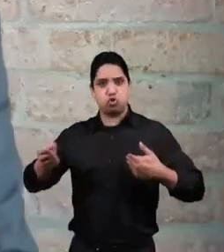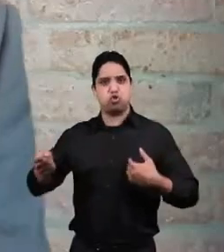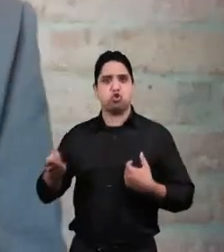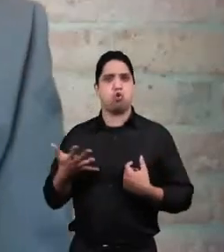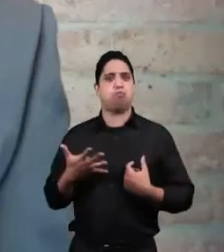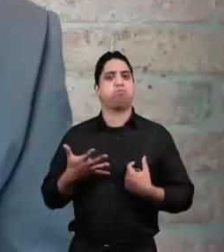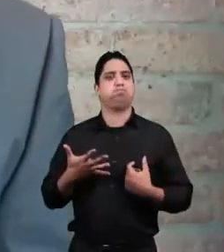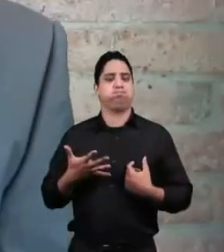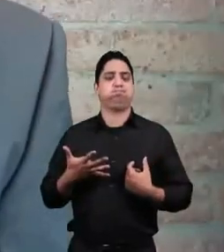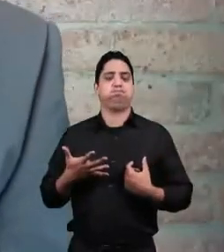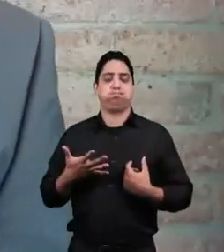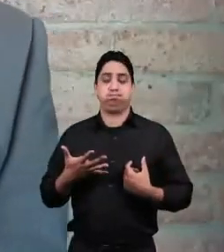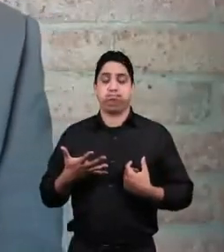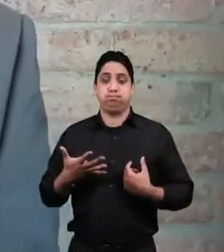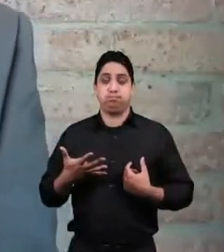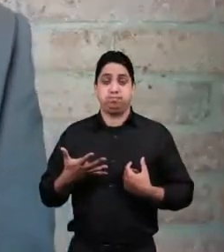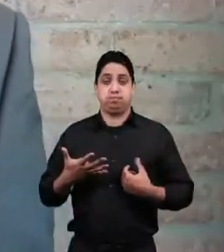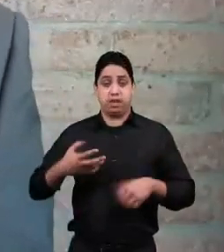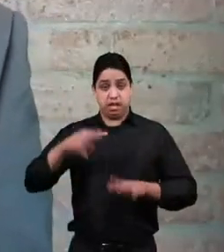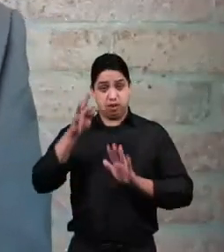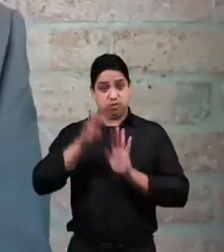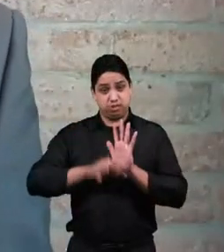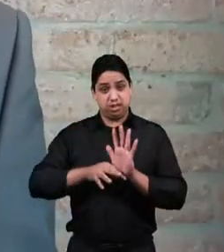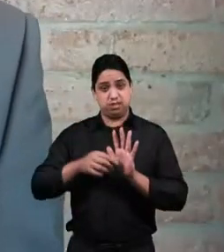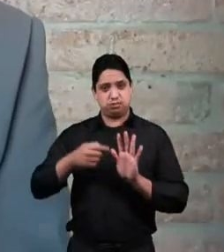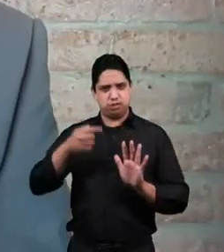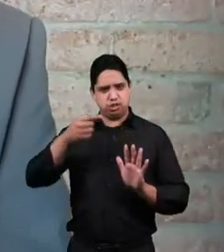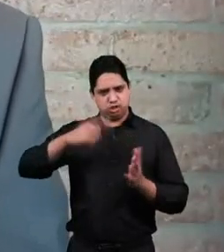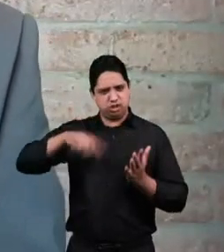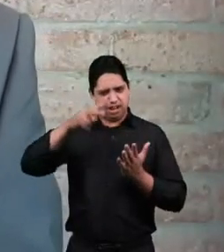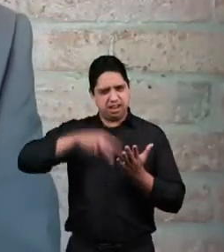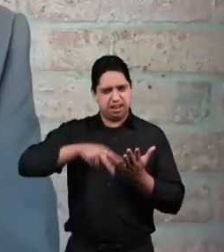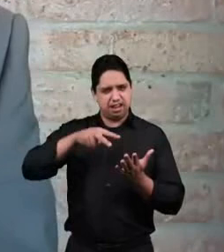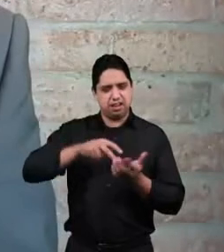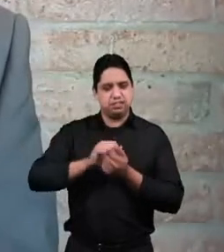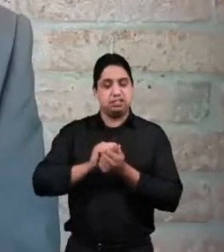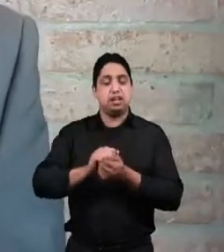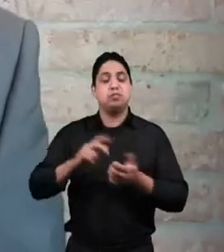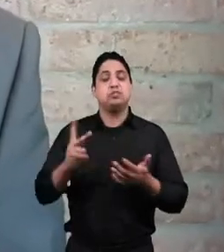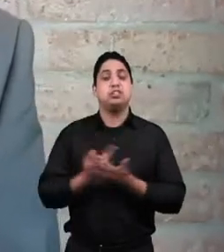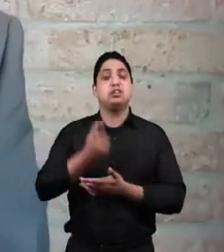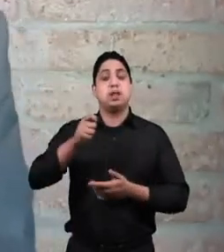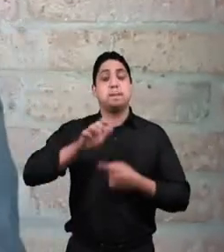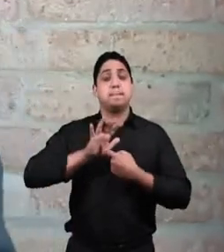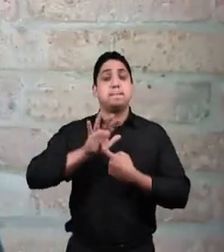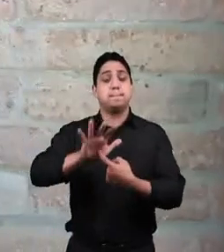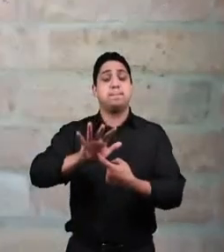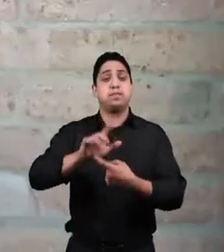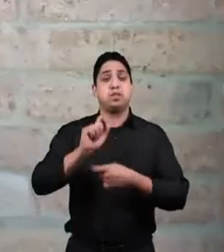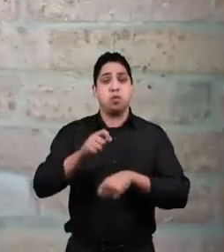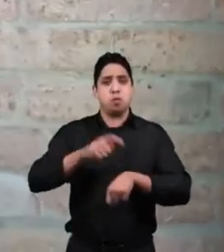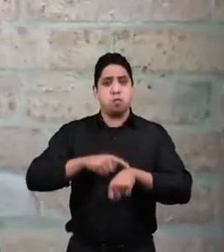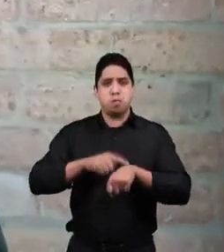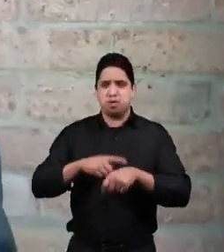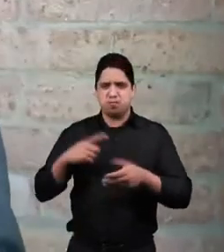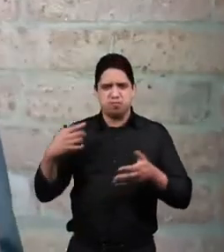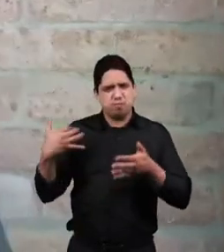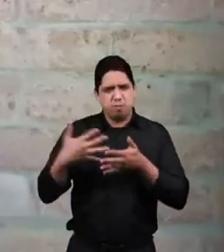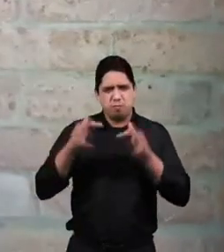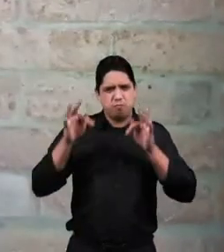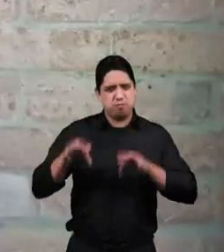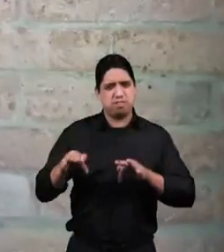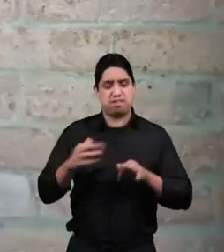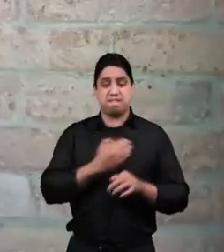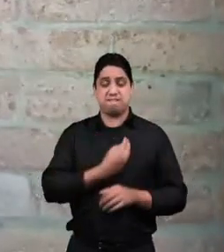that day. And now in this text, which I read to the brethren, he shows his last